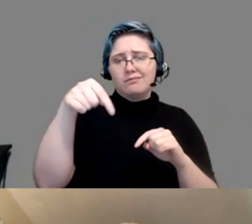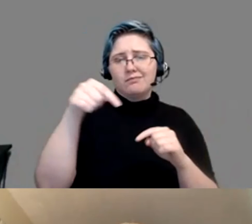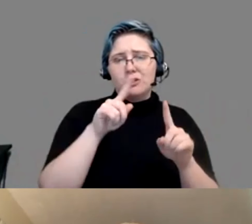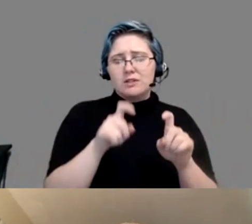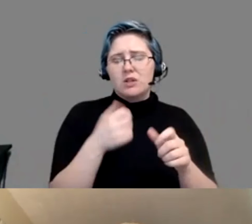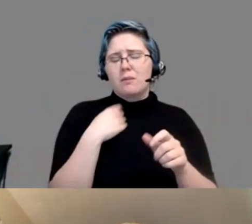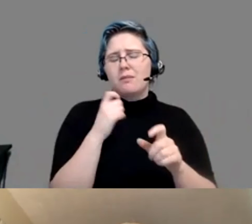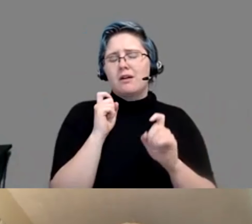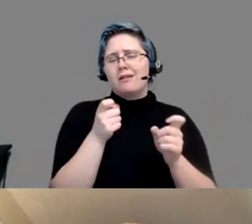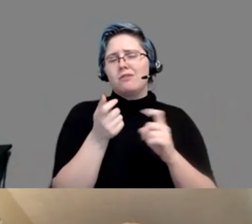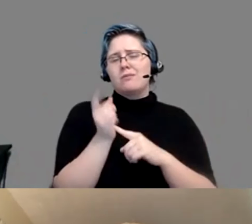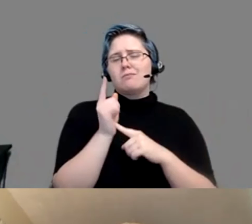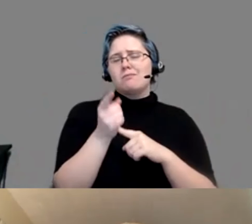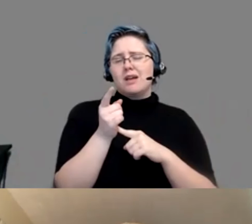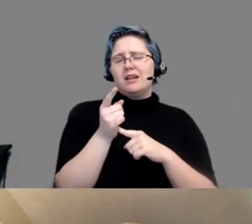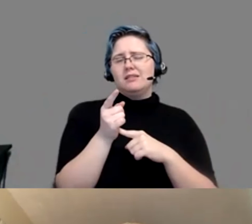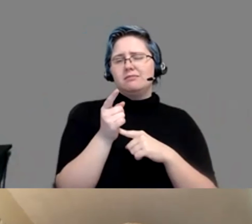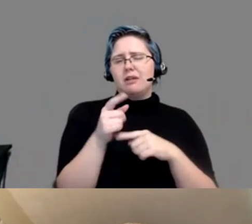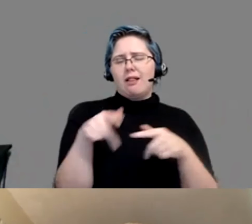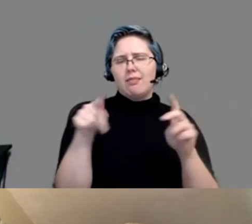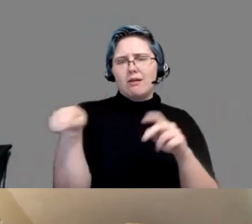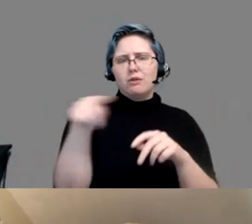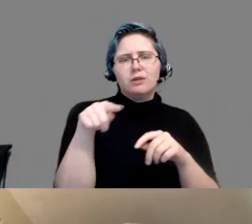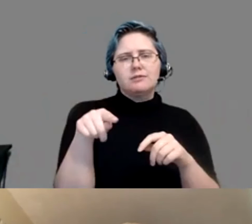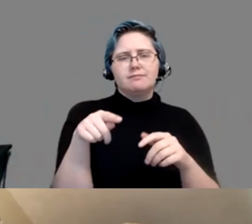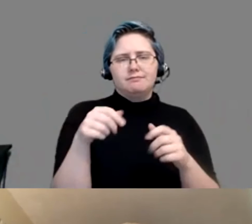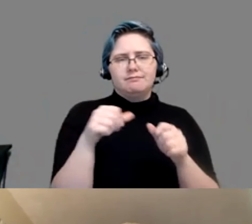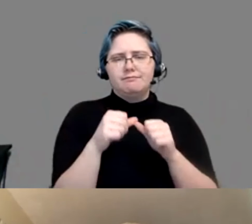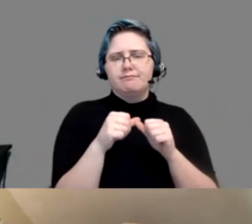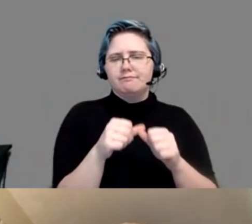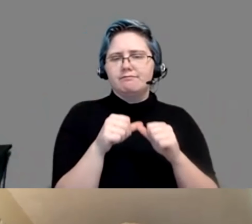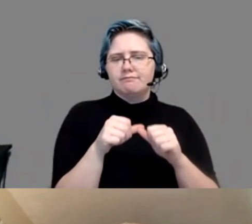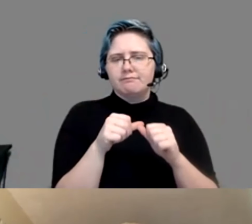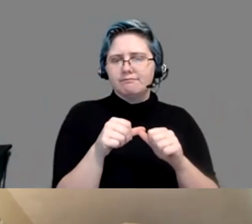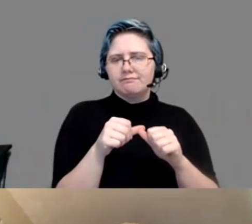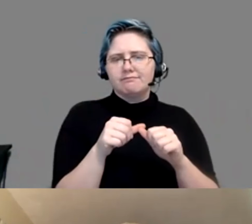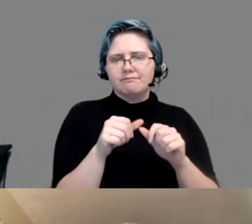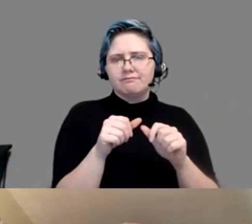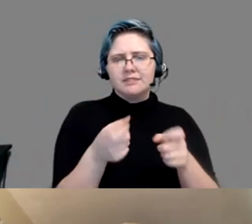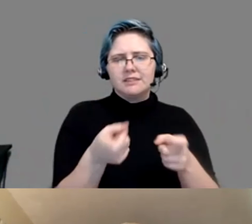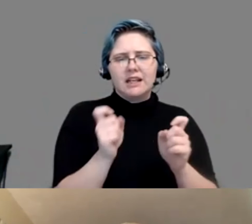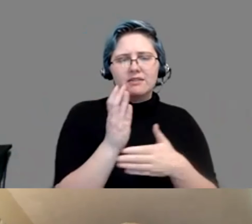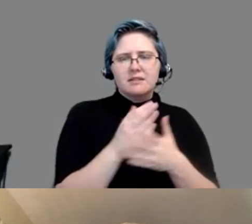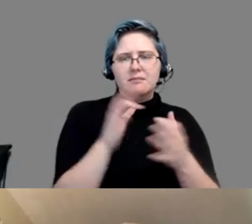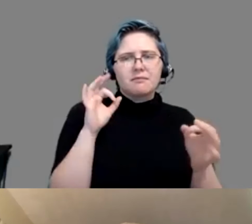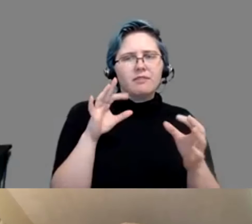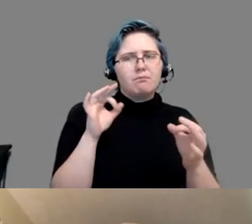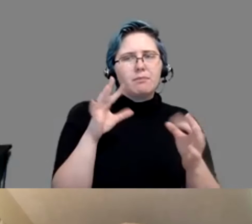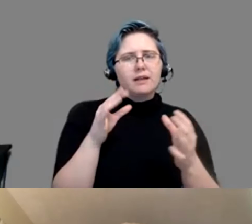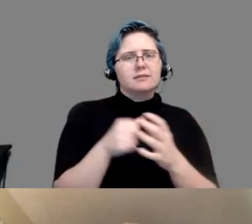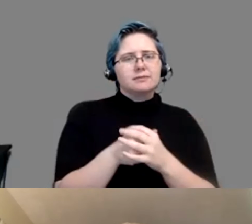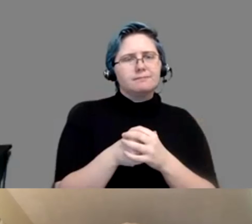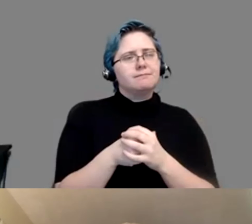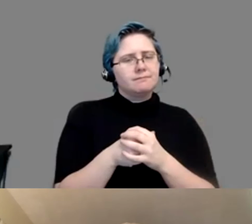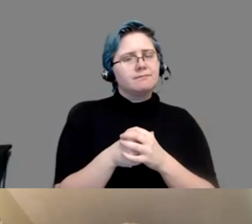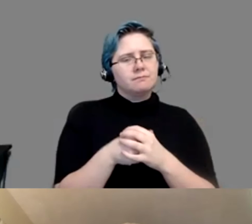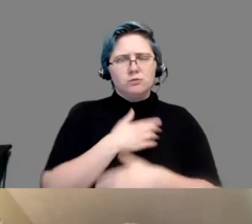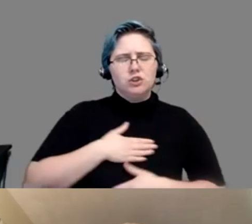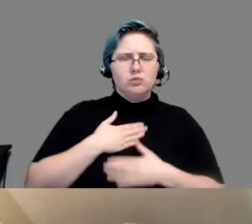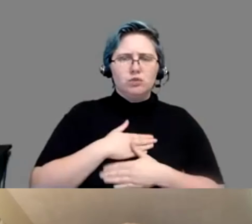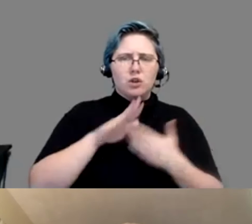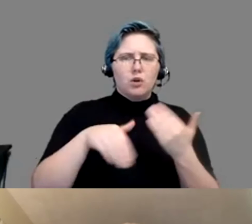just another minute here and let you guys continue to give us some feedback. We appreciate all